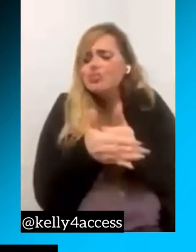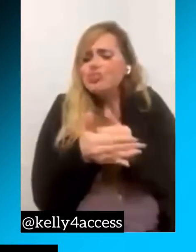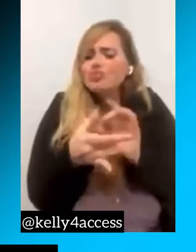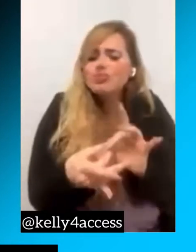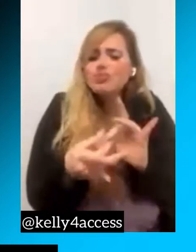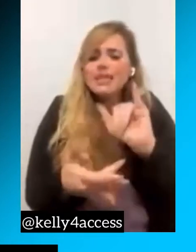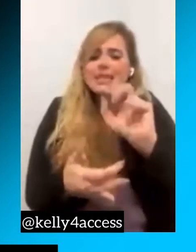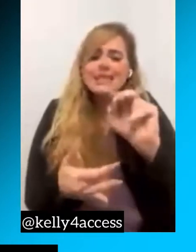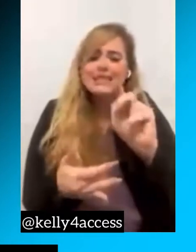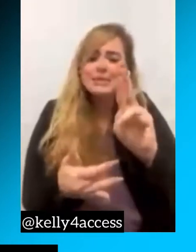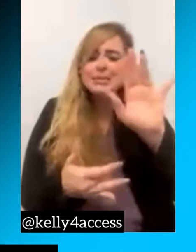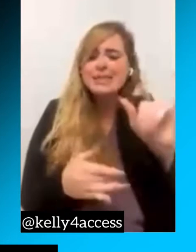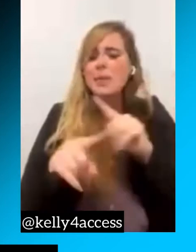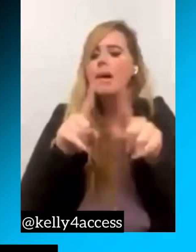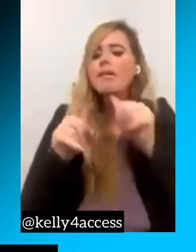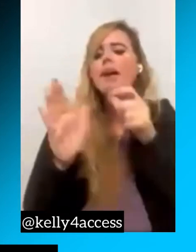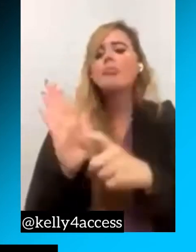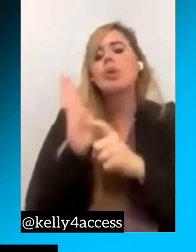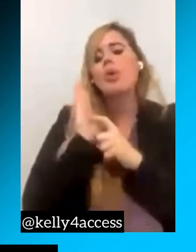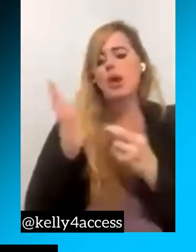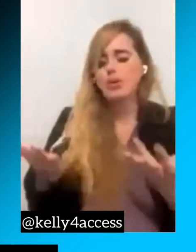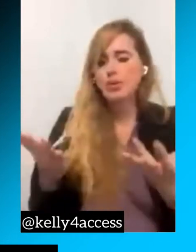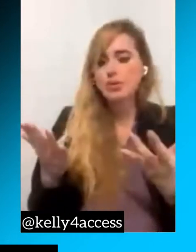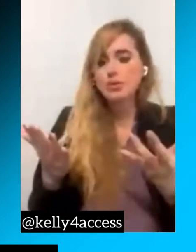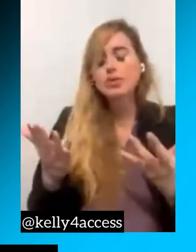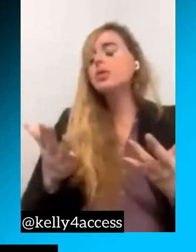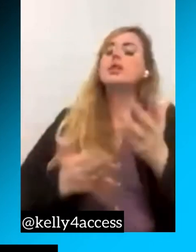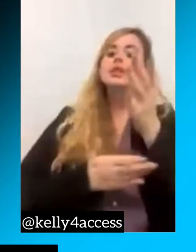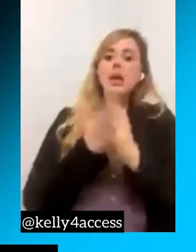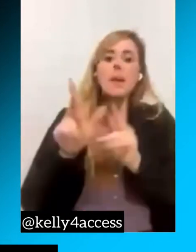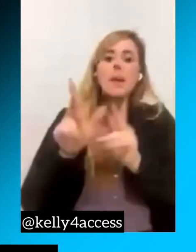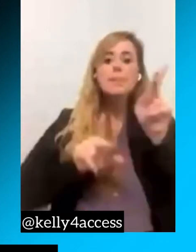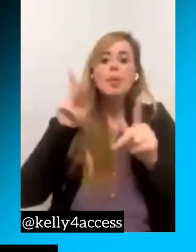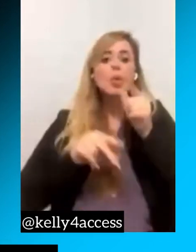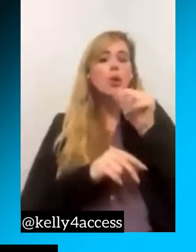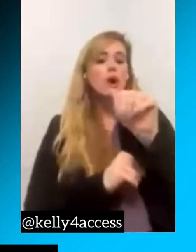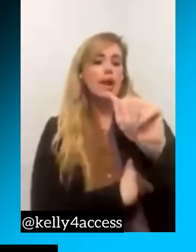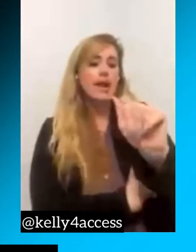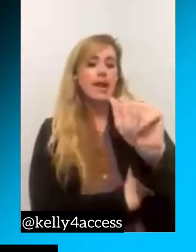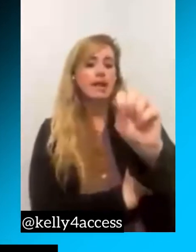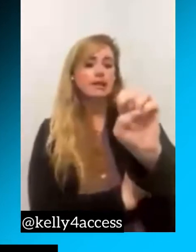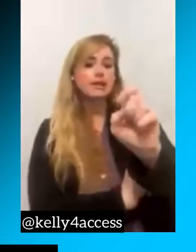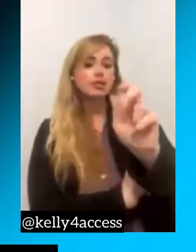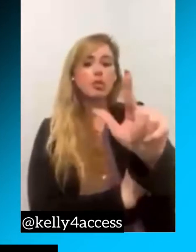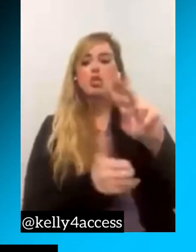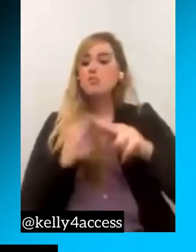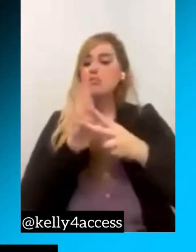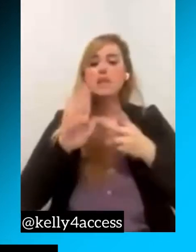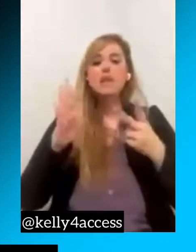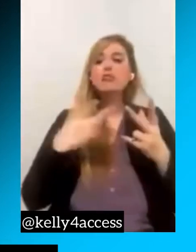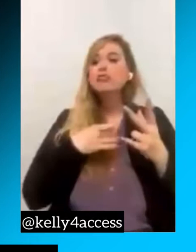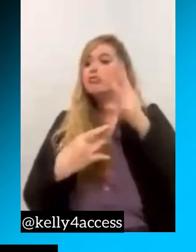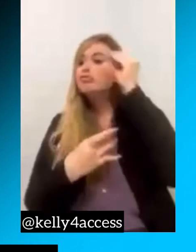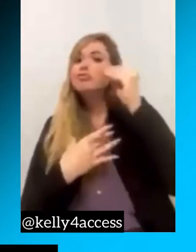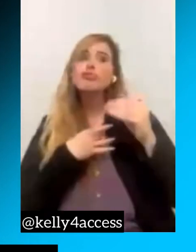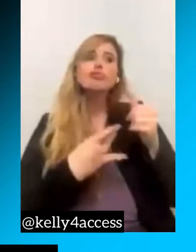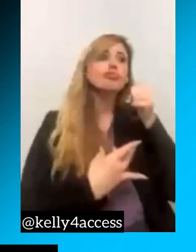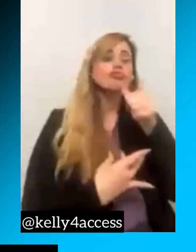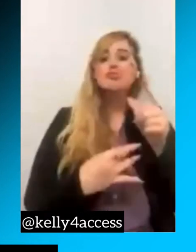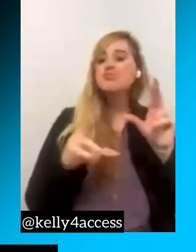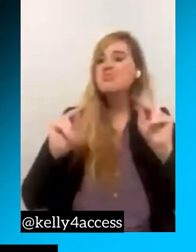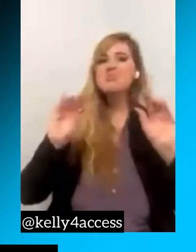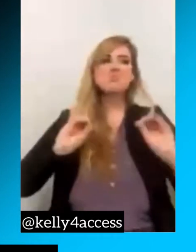relationship. And there are also many asexual people who are practicing polyamorous relationships. And